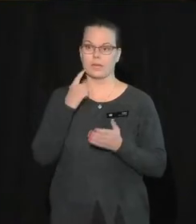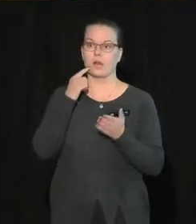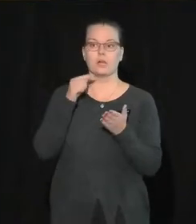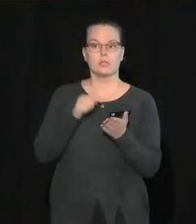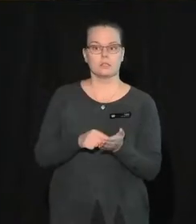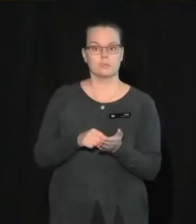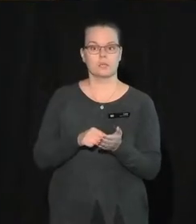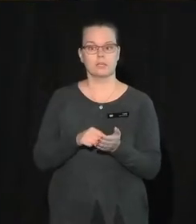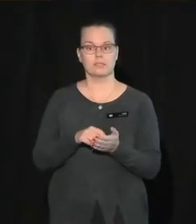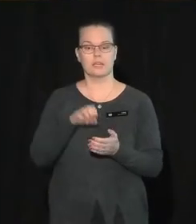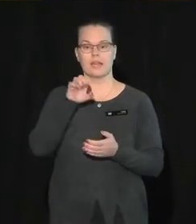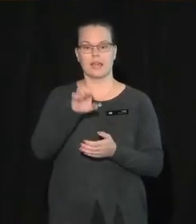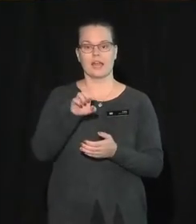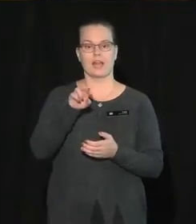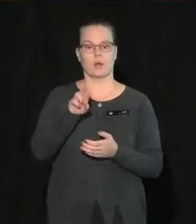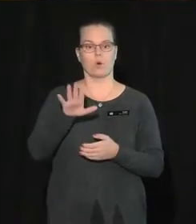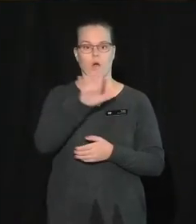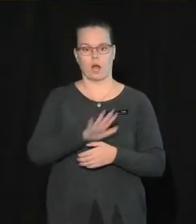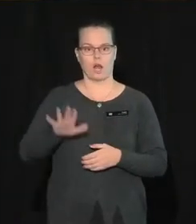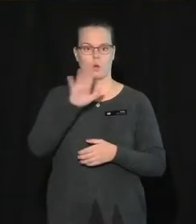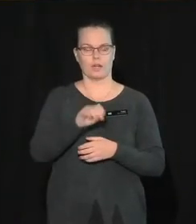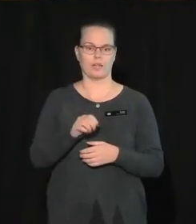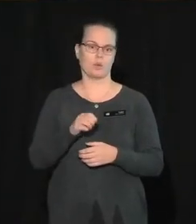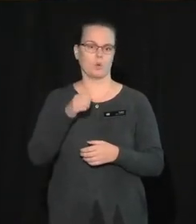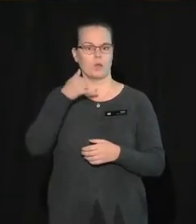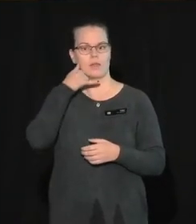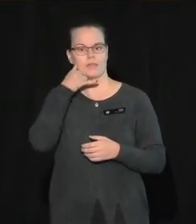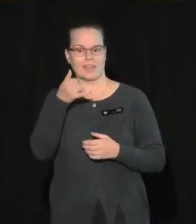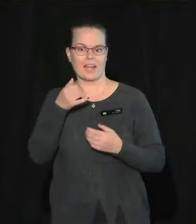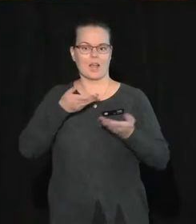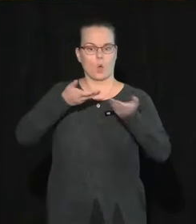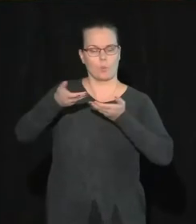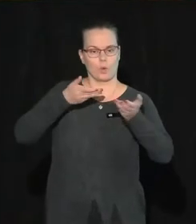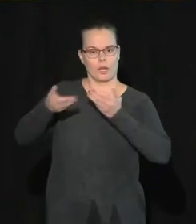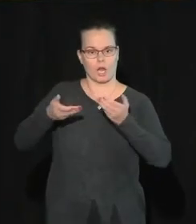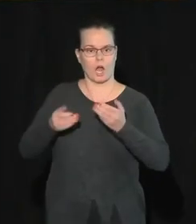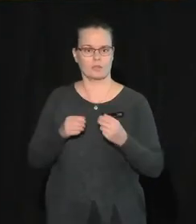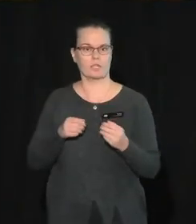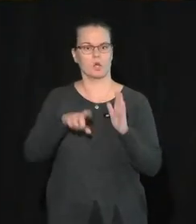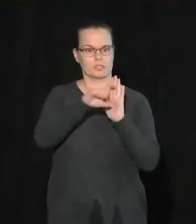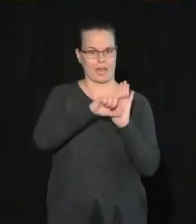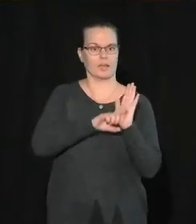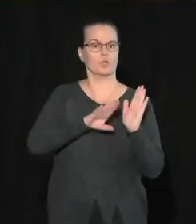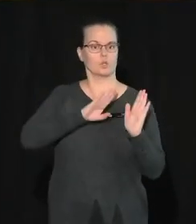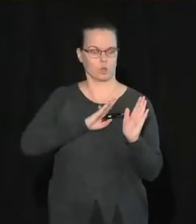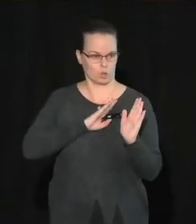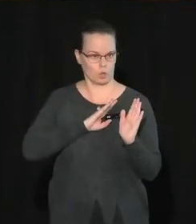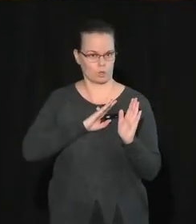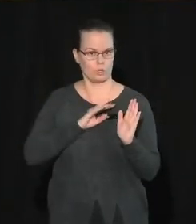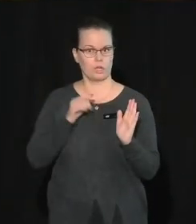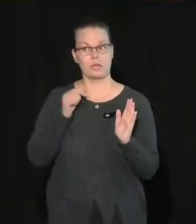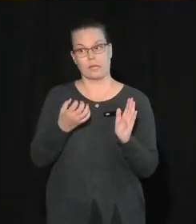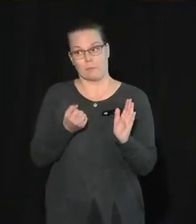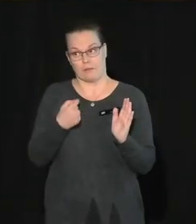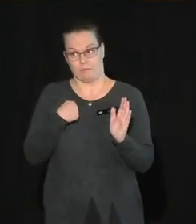the European telecommunications directives offer, some member states have developed and built on that very, I would